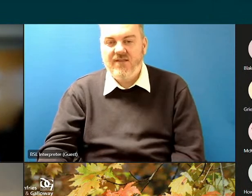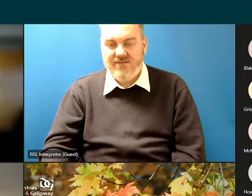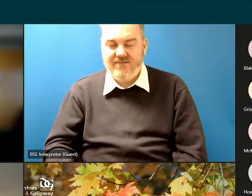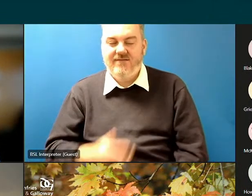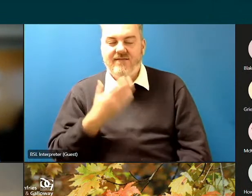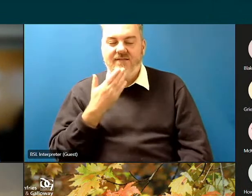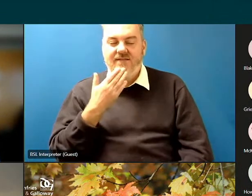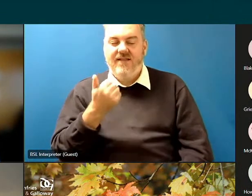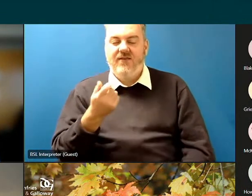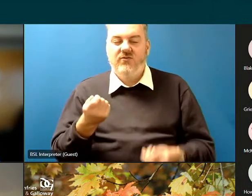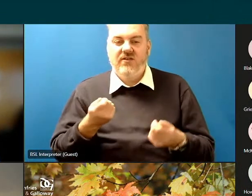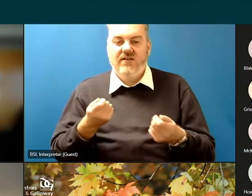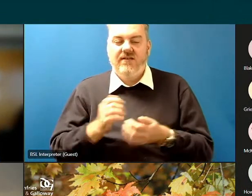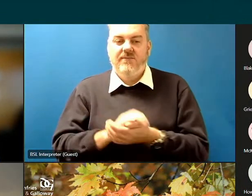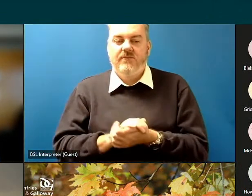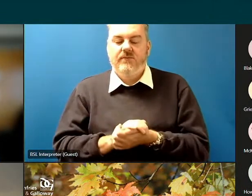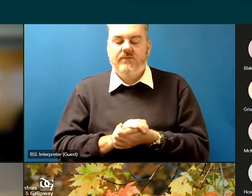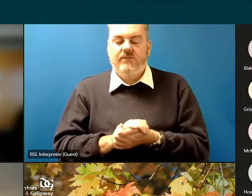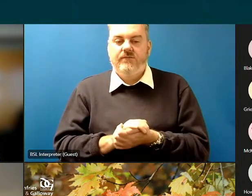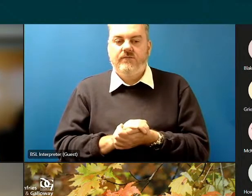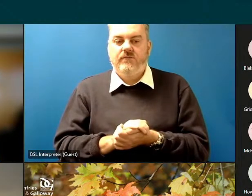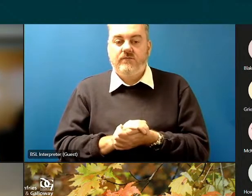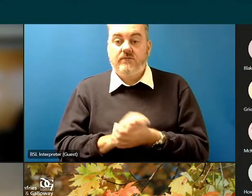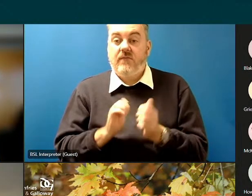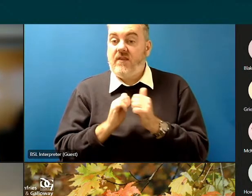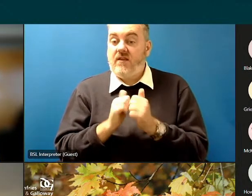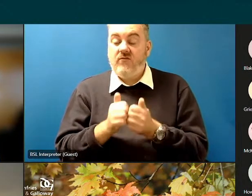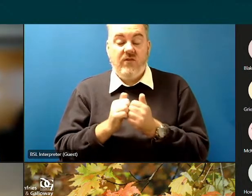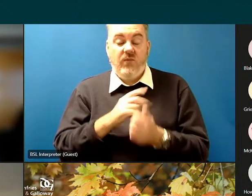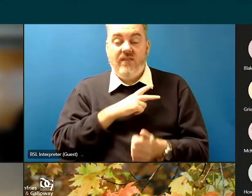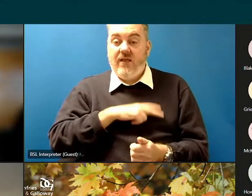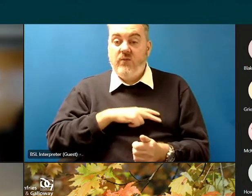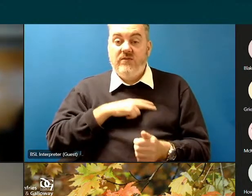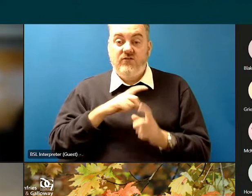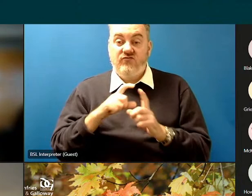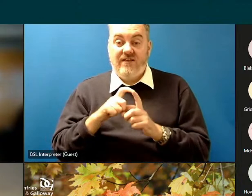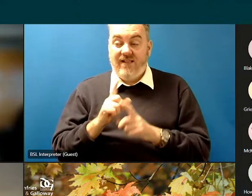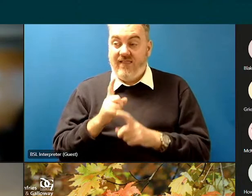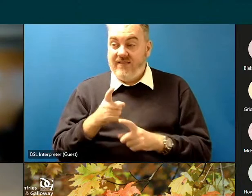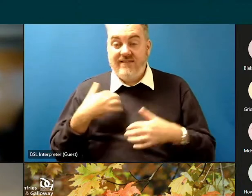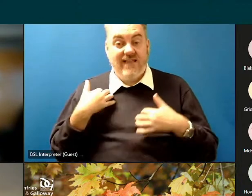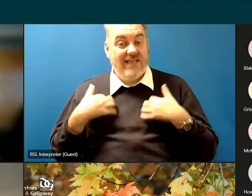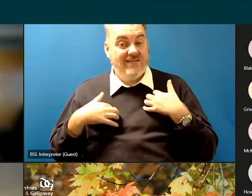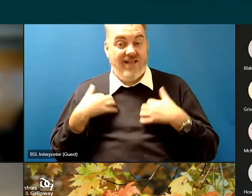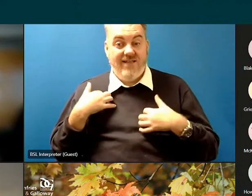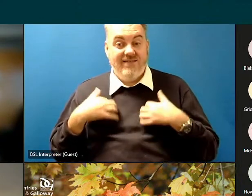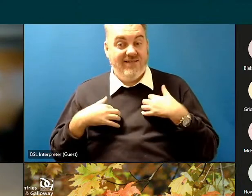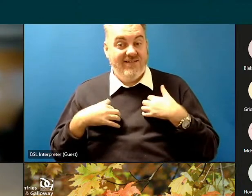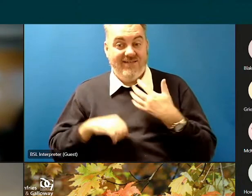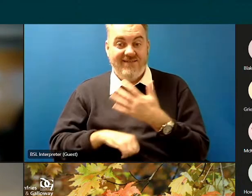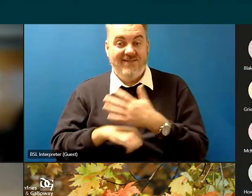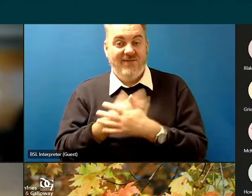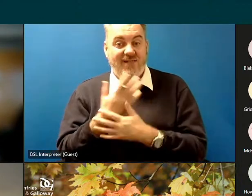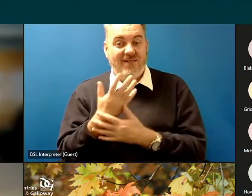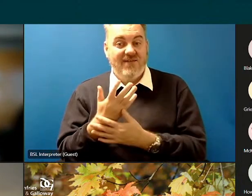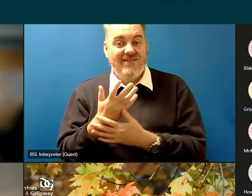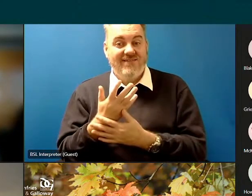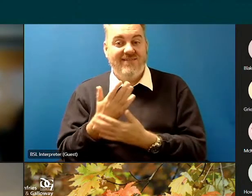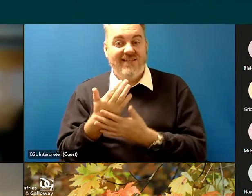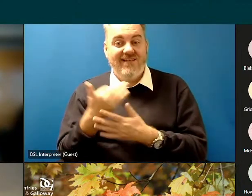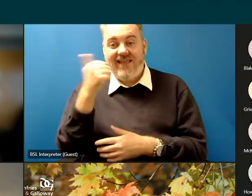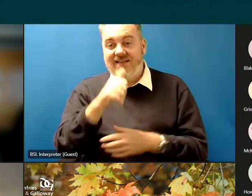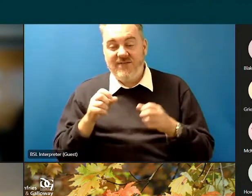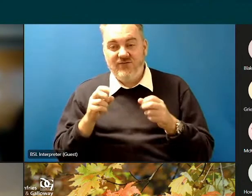you. And I agree with Councillor Drysdale. This looks a very exciting development in Academy Street. Can